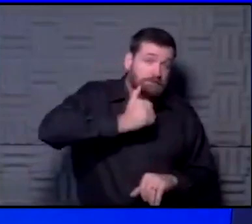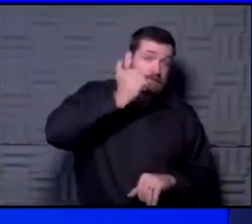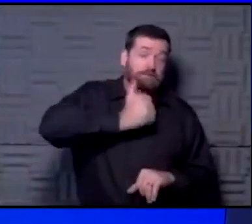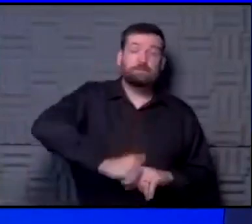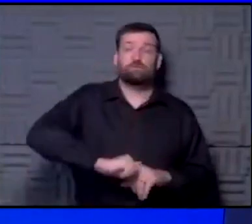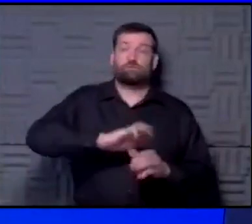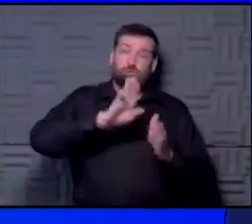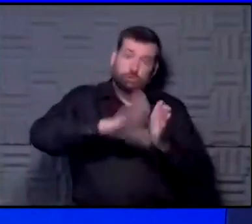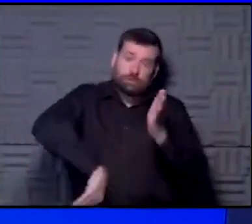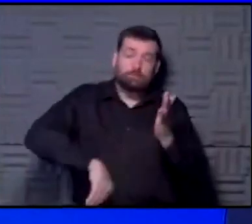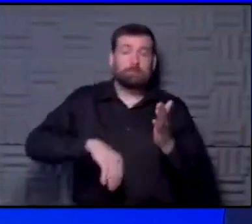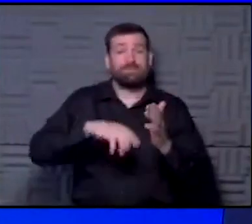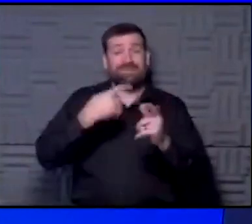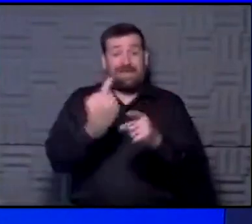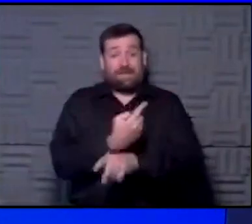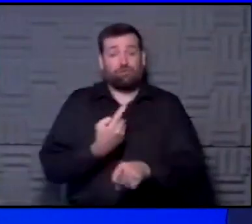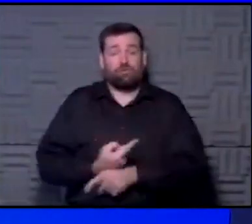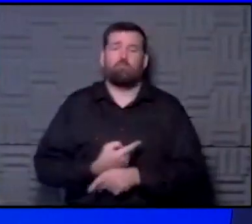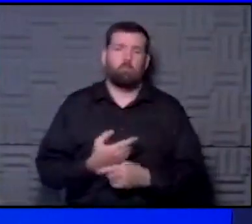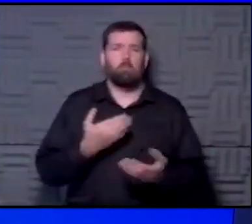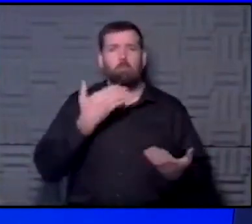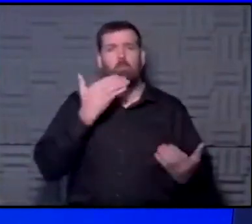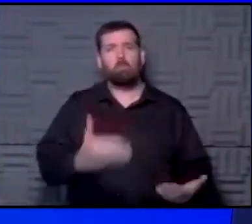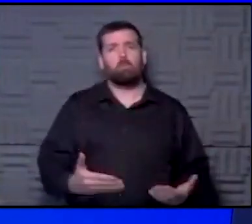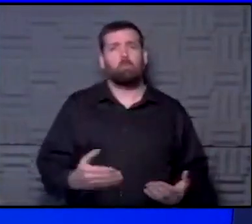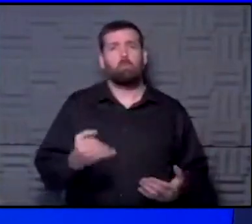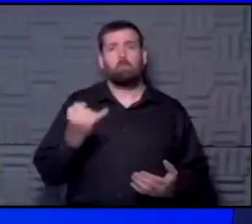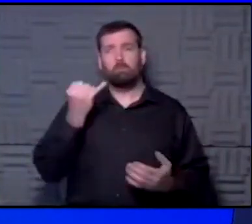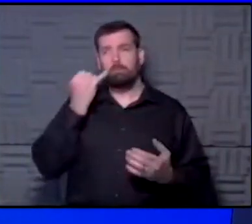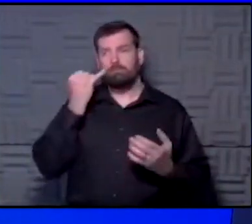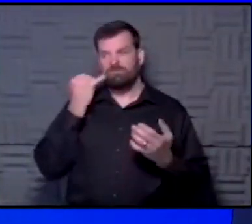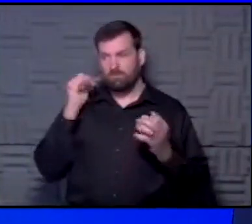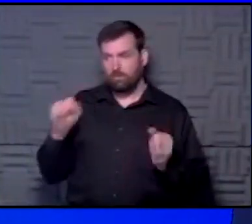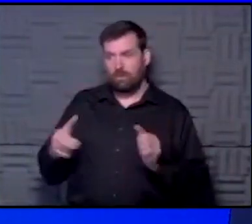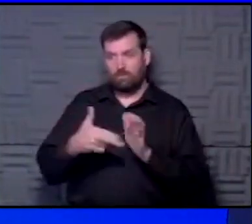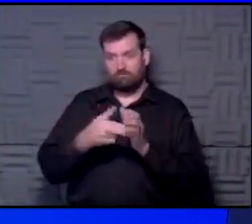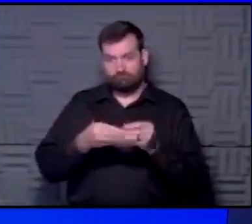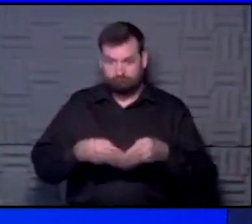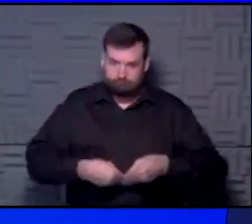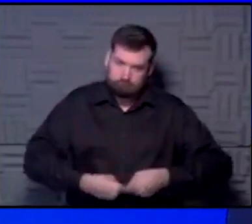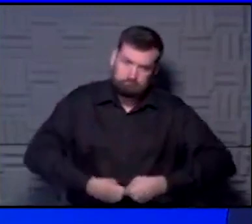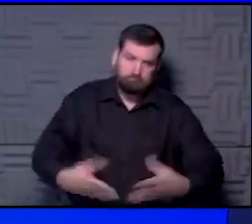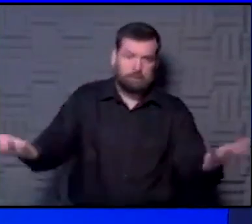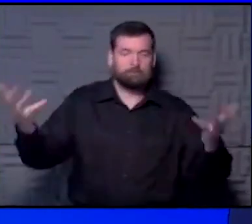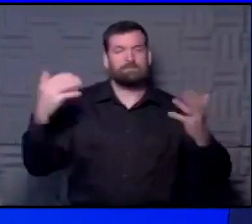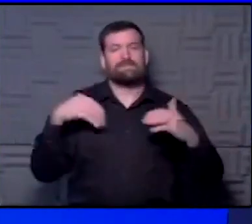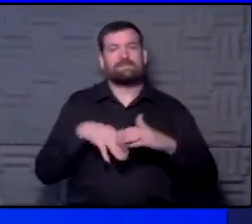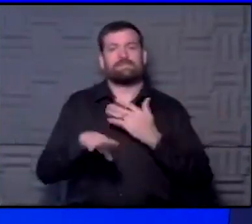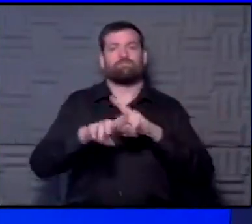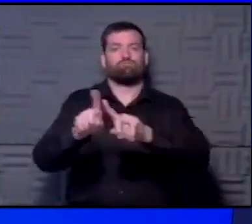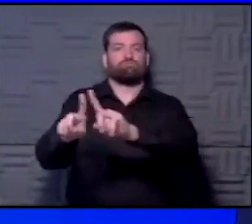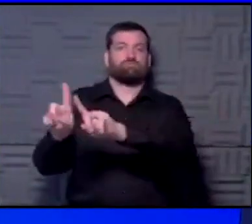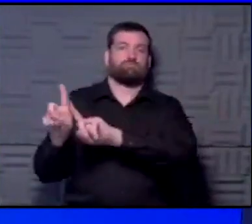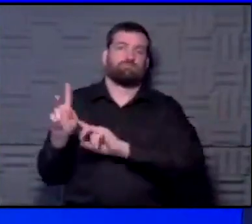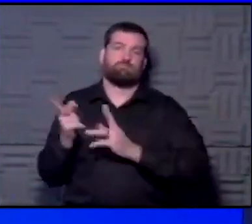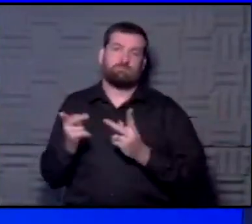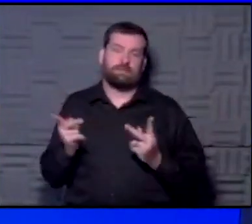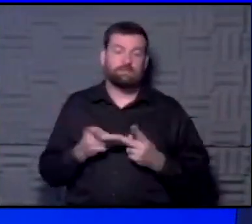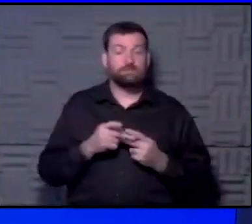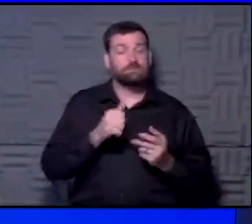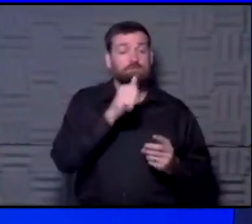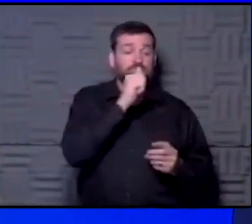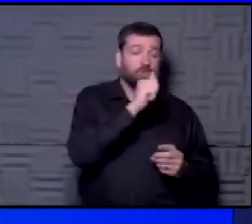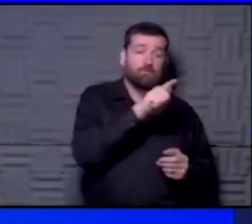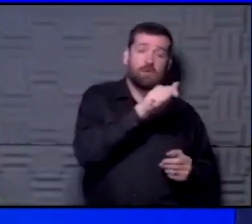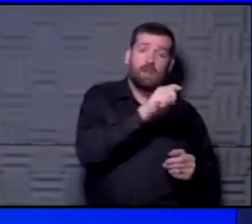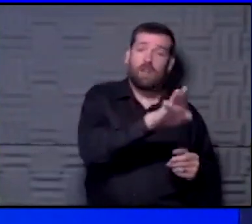it's accurate, I think that's a reasonable way to go. And if you could roll that out so it's accessible at different places, whether that's private